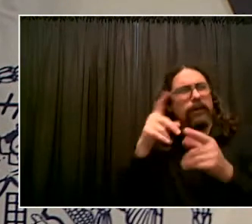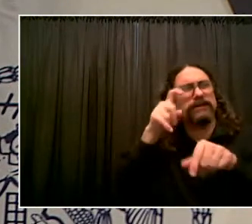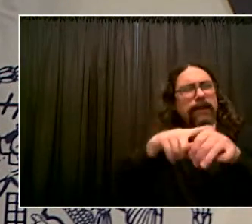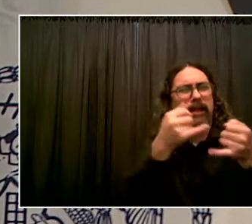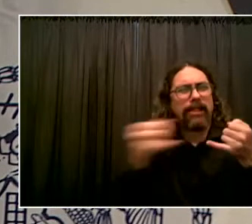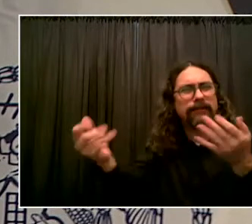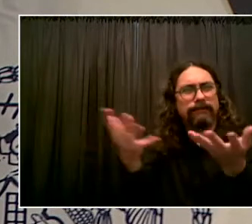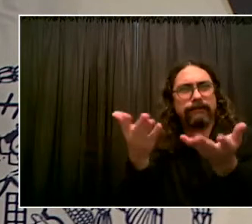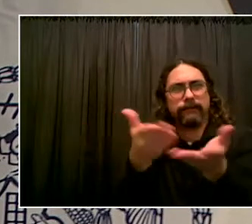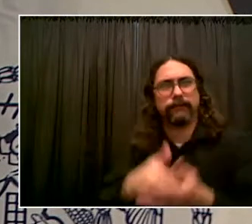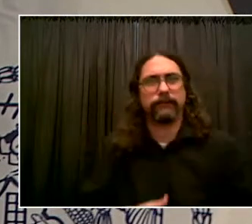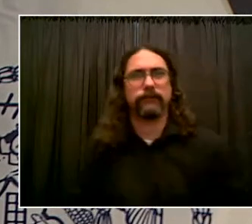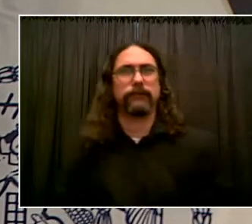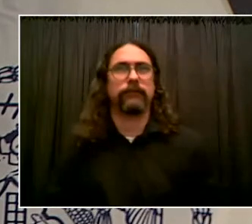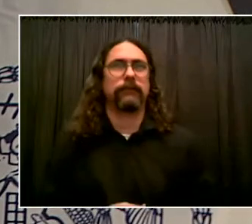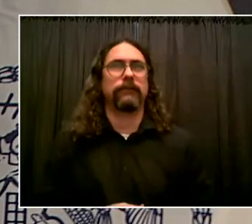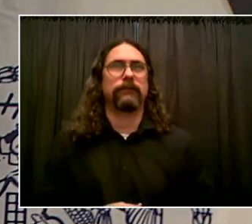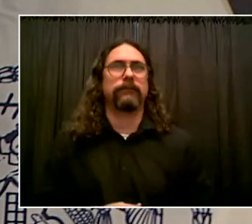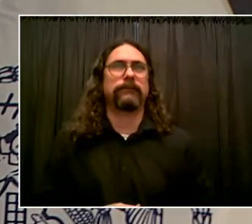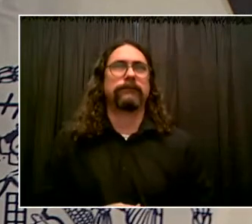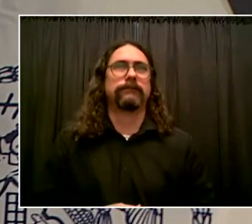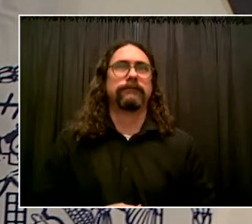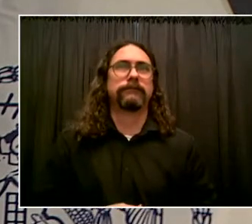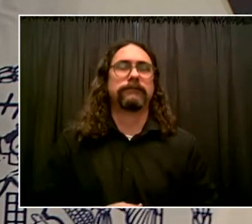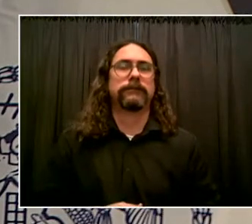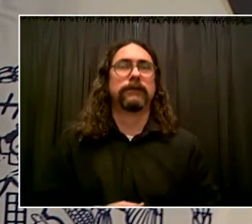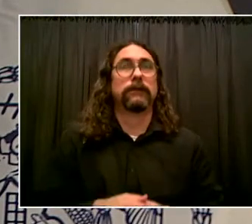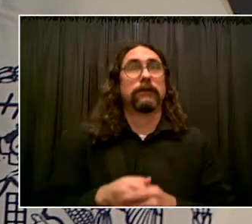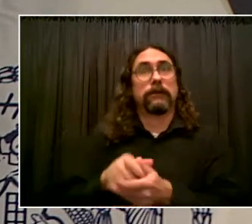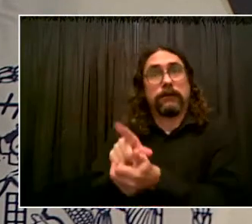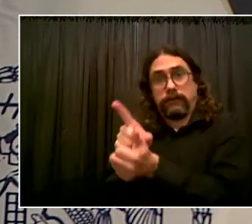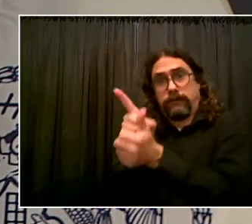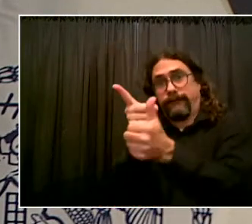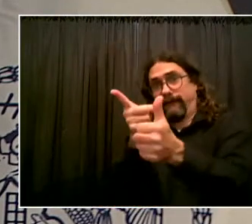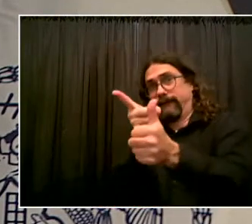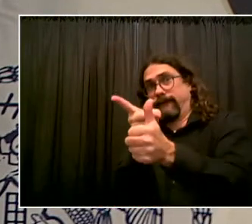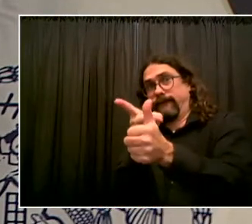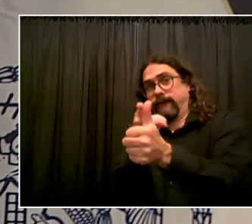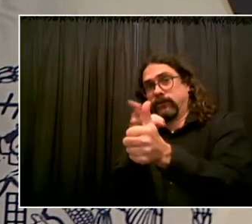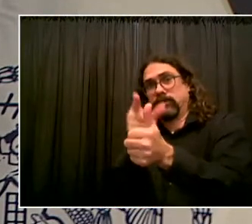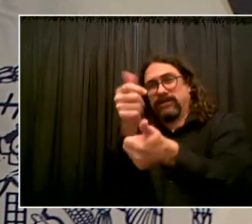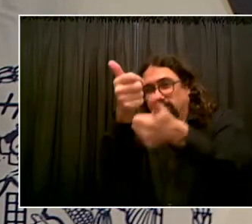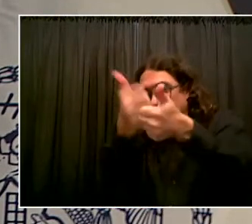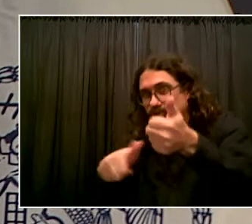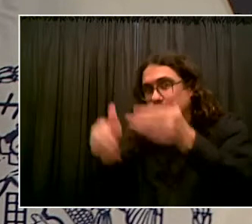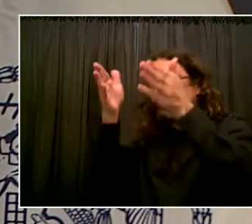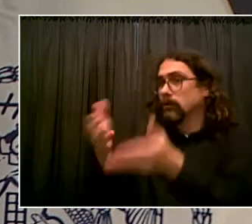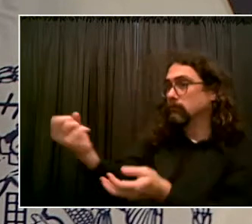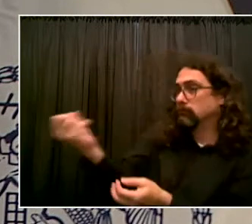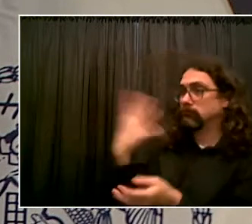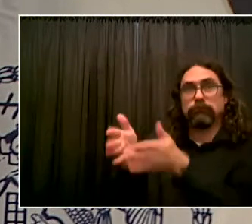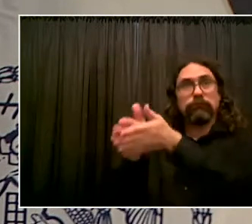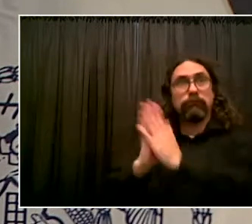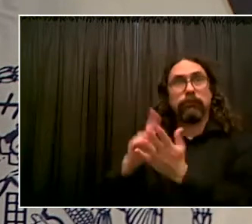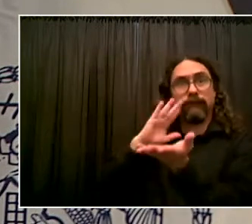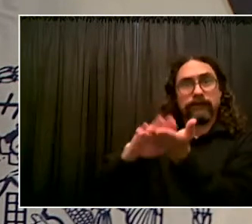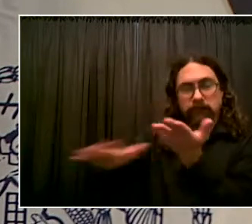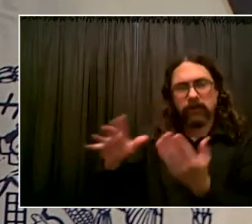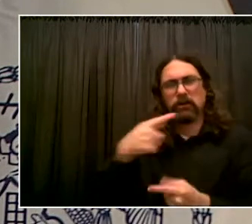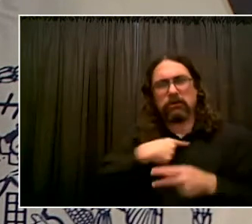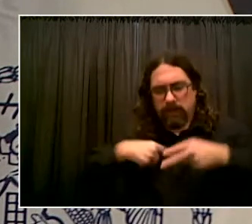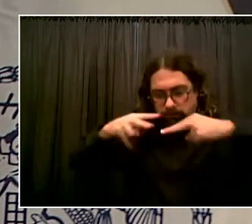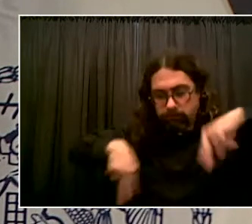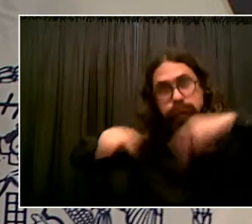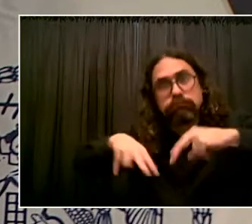individually. There's an initial determination. If the employee wants to provide more information, wants to